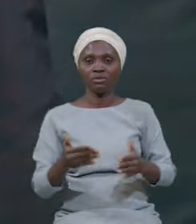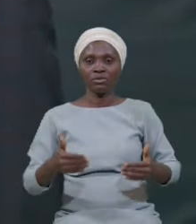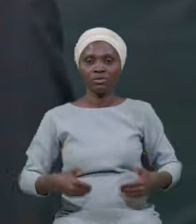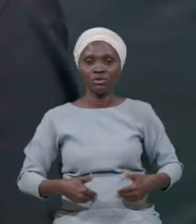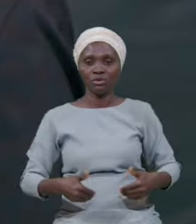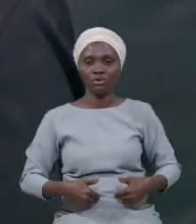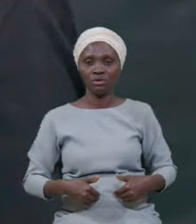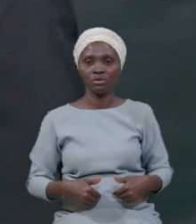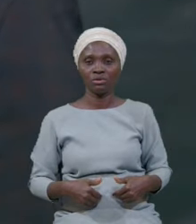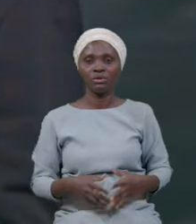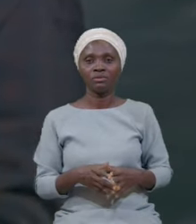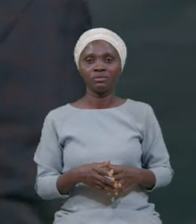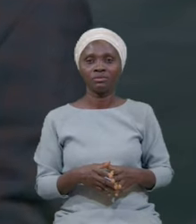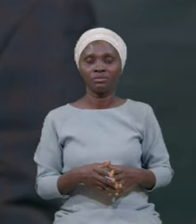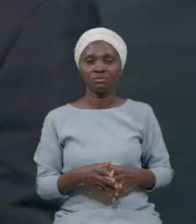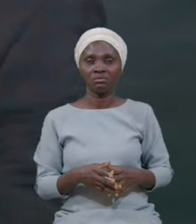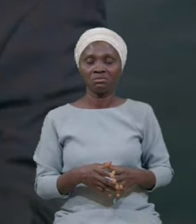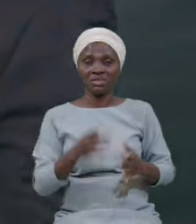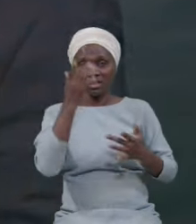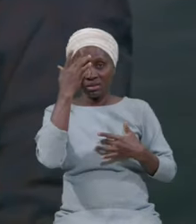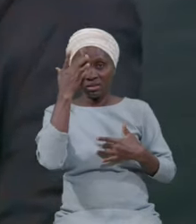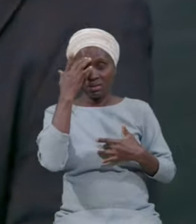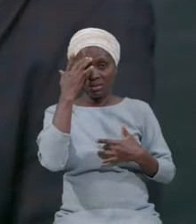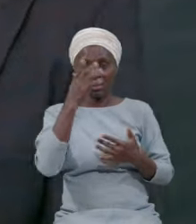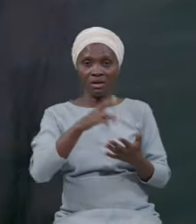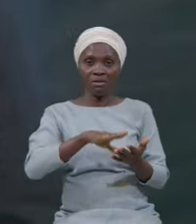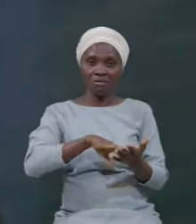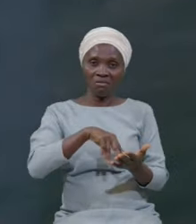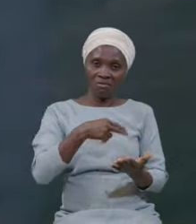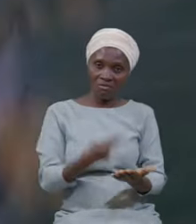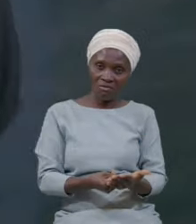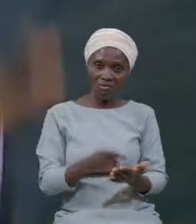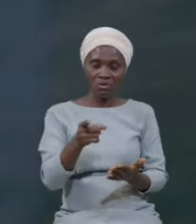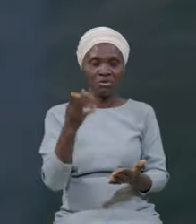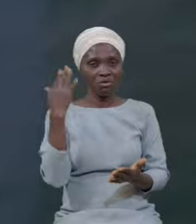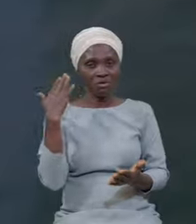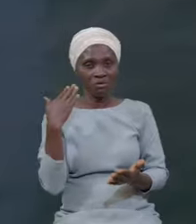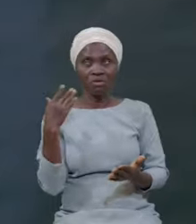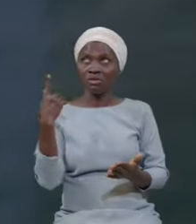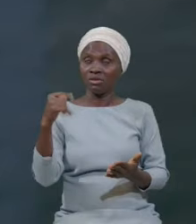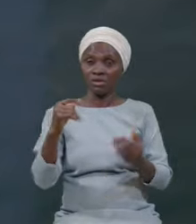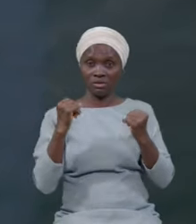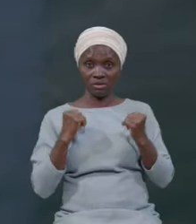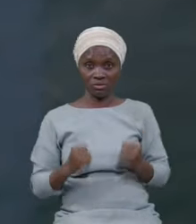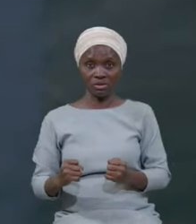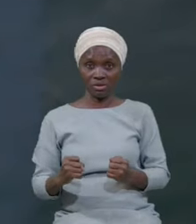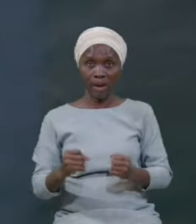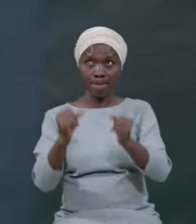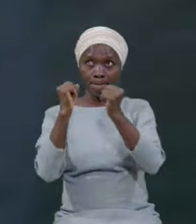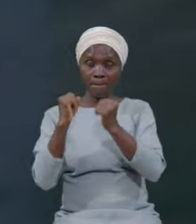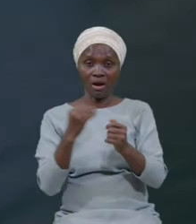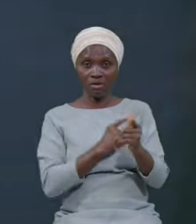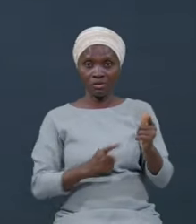you down, the strength of the Lord, the power of the Lord will lift you up in